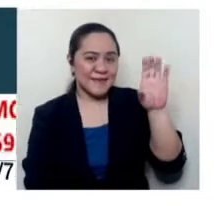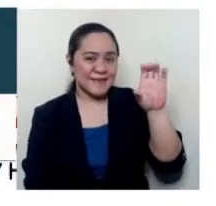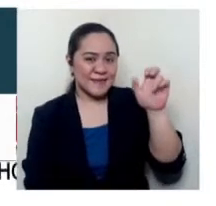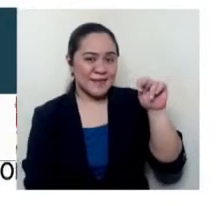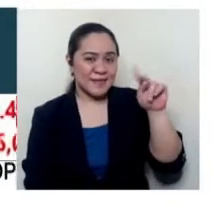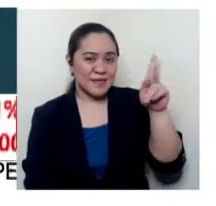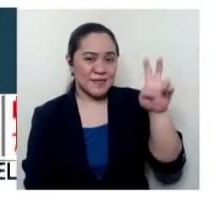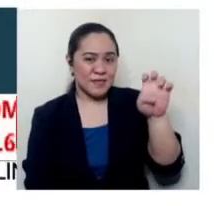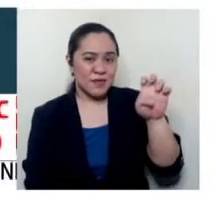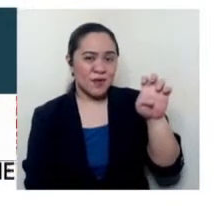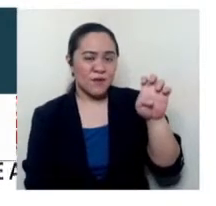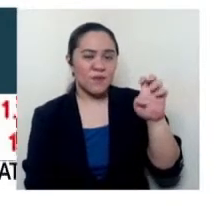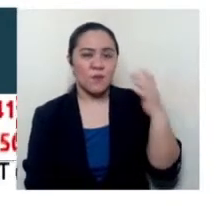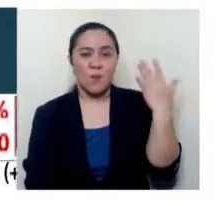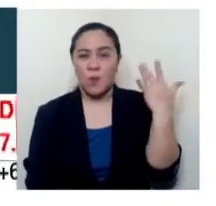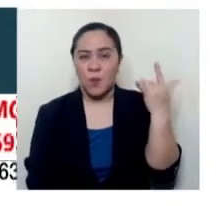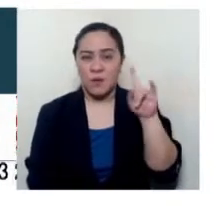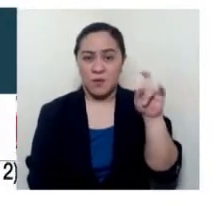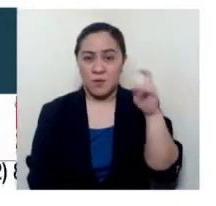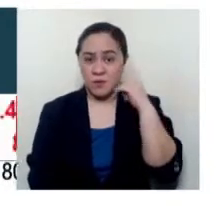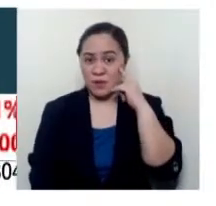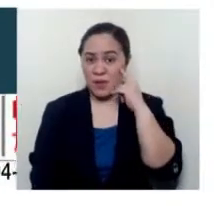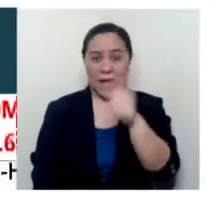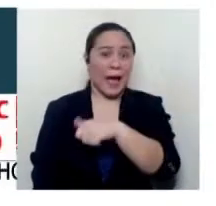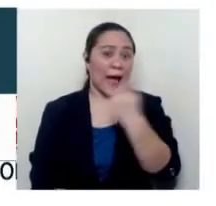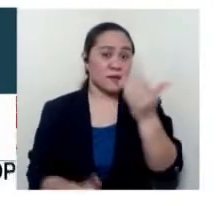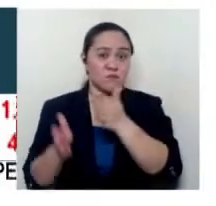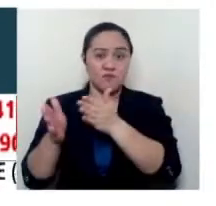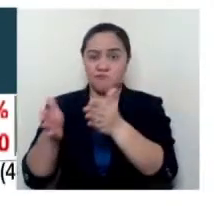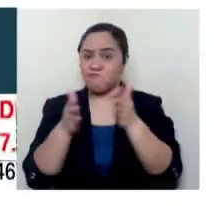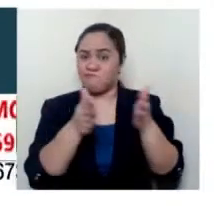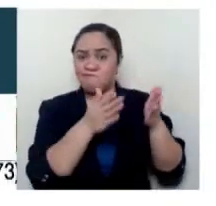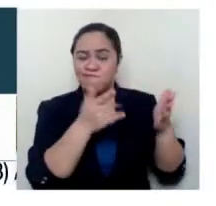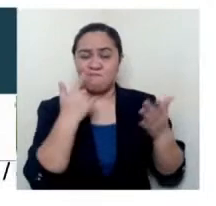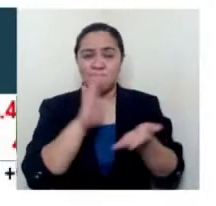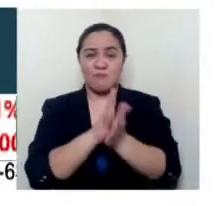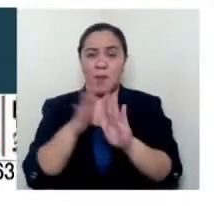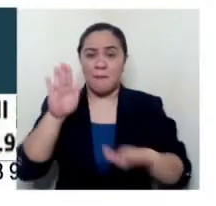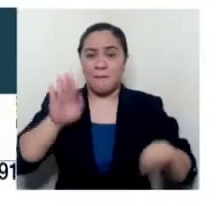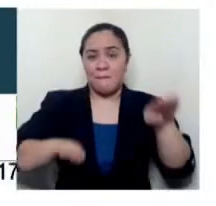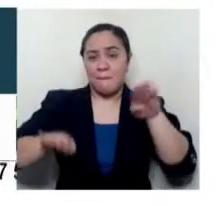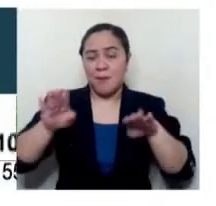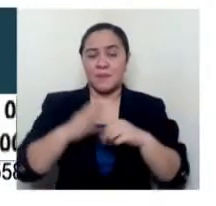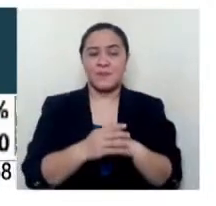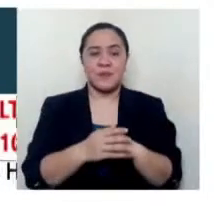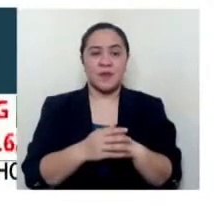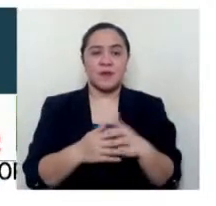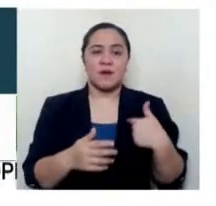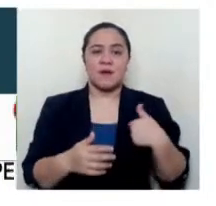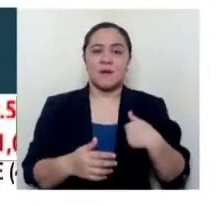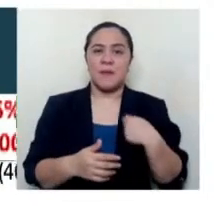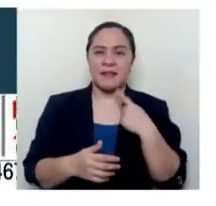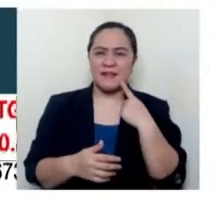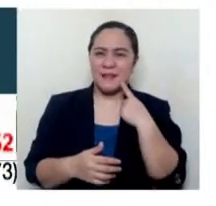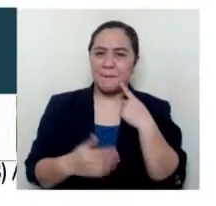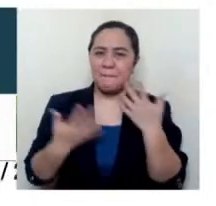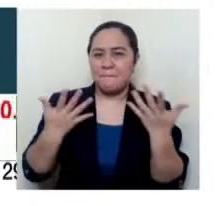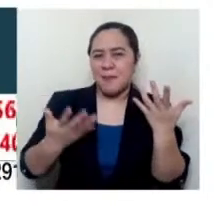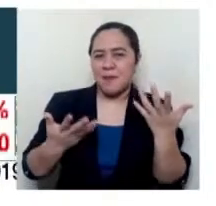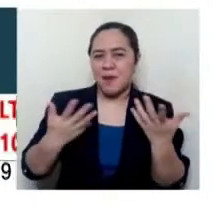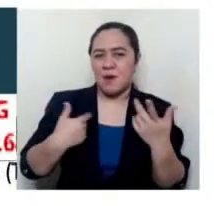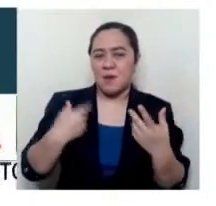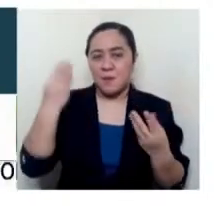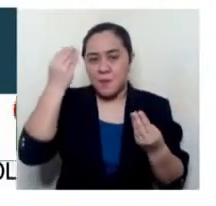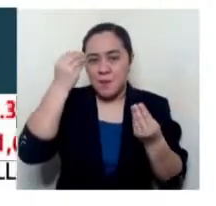it from them? Is there a way to sort of balance it off? Baka medyo ano, no, ako ang iniisip ko